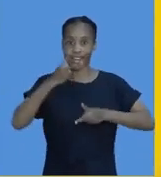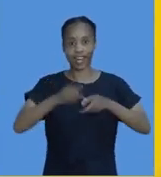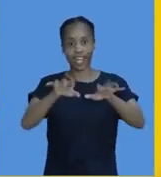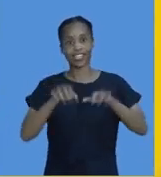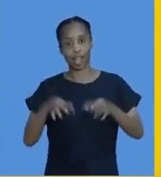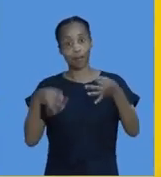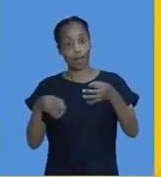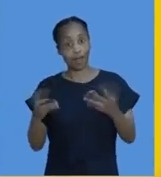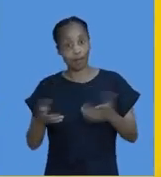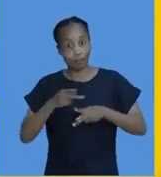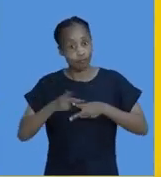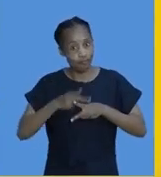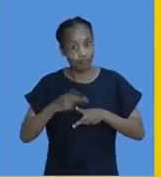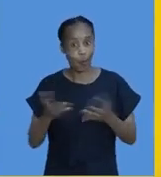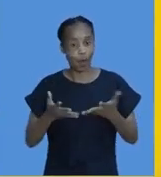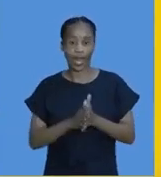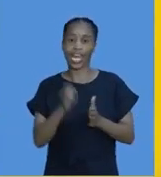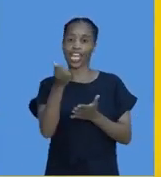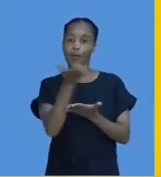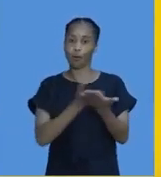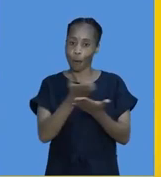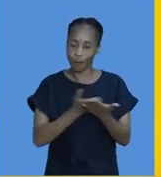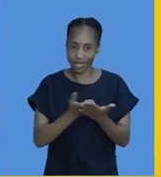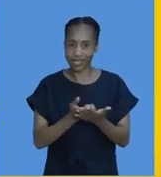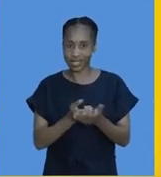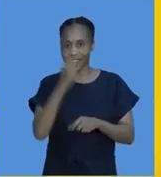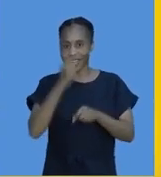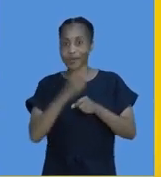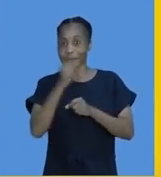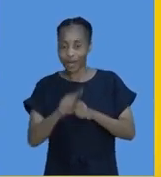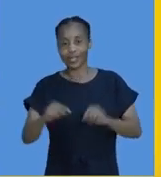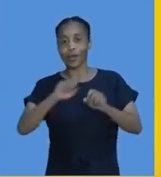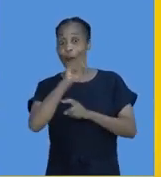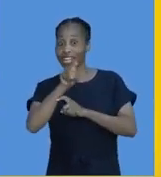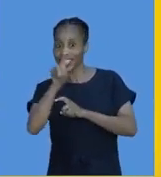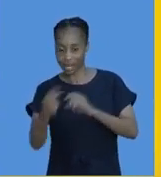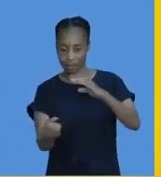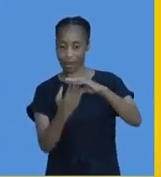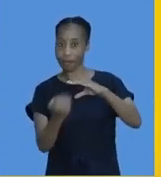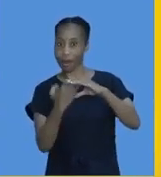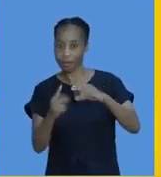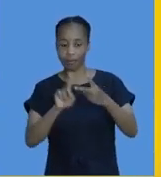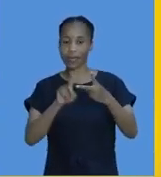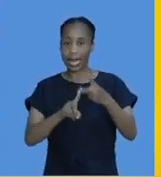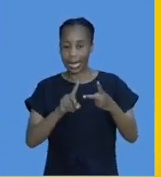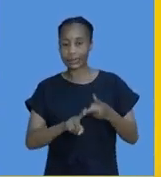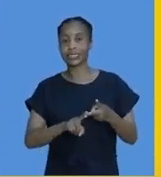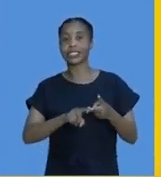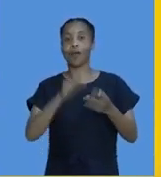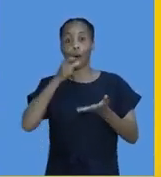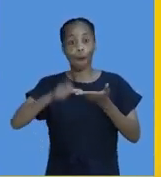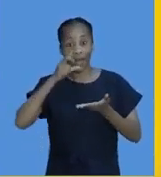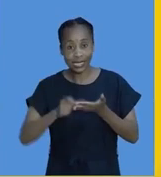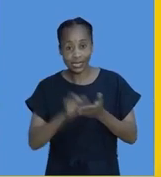economics. All you need to do to send your questions and comments through to us is search for Was a Matrix on all social